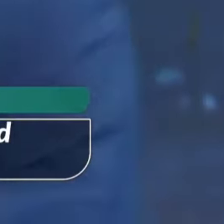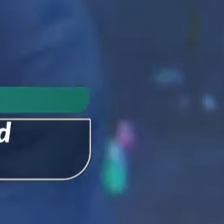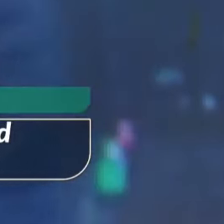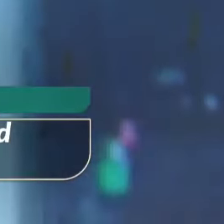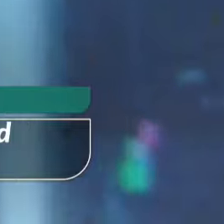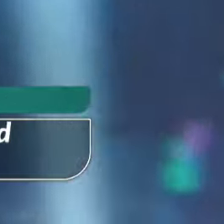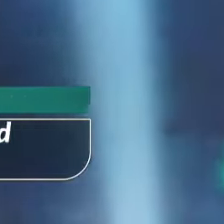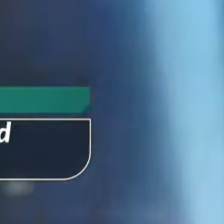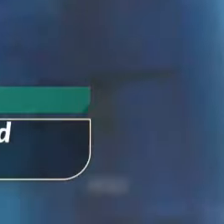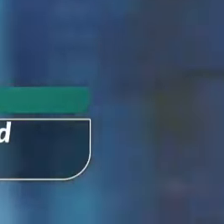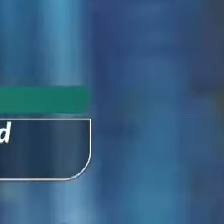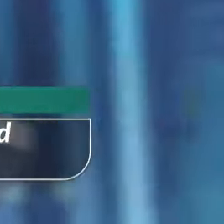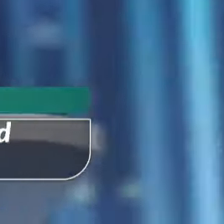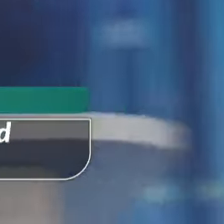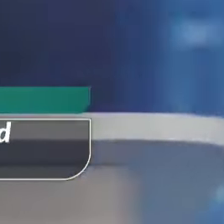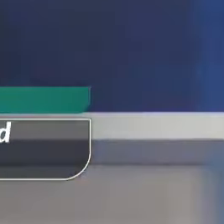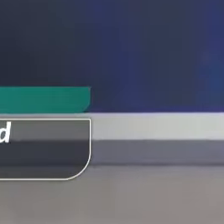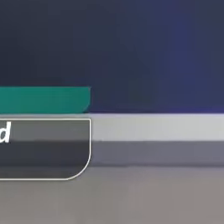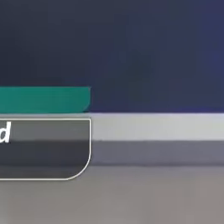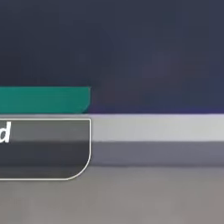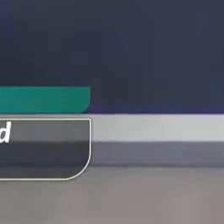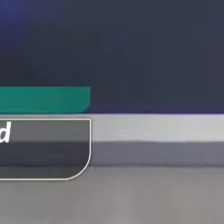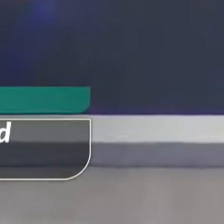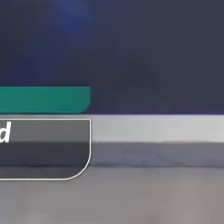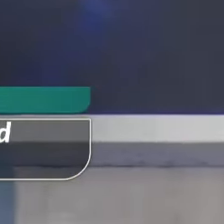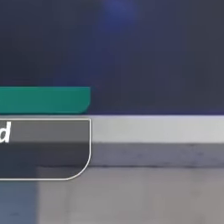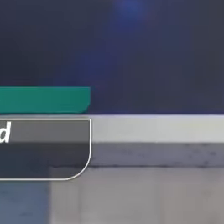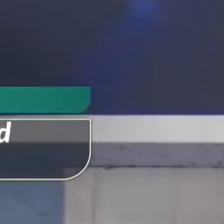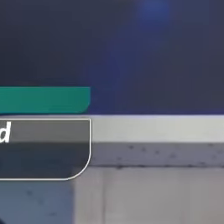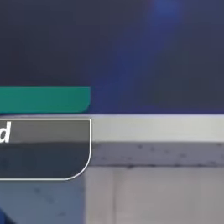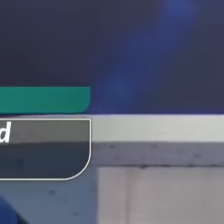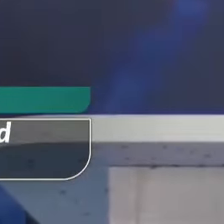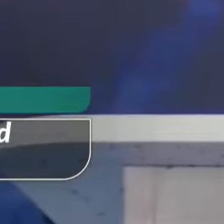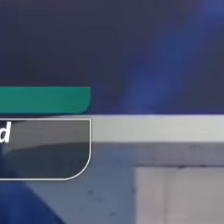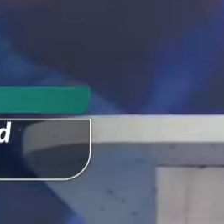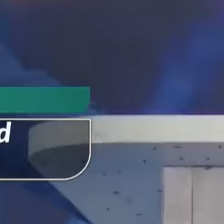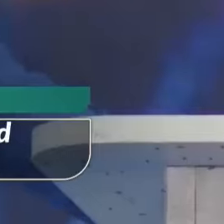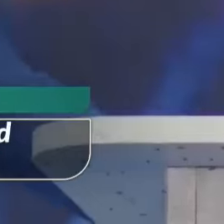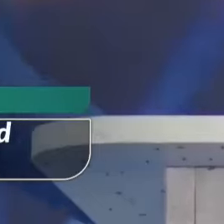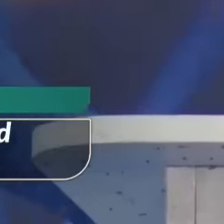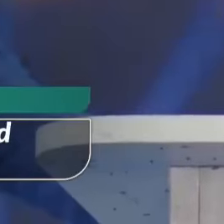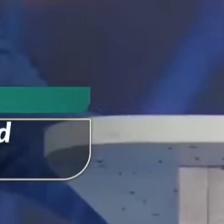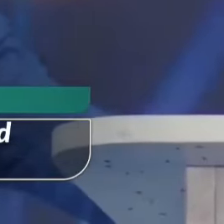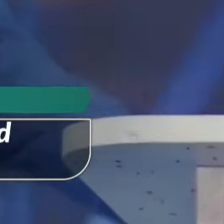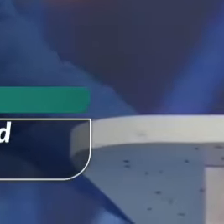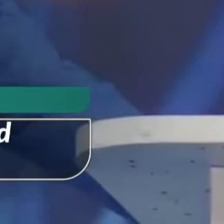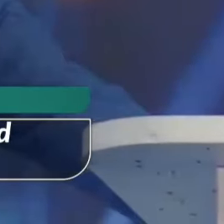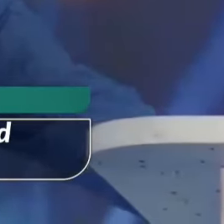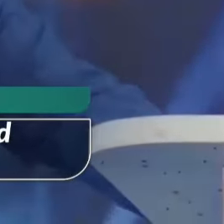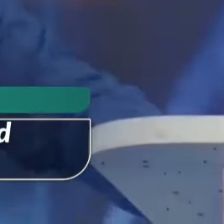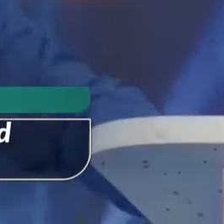Master whatever you have to do, you educate for mastery before graduating